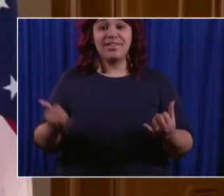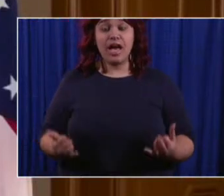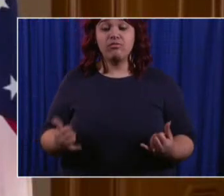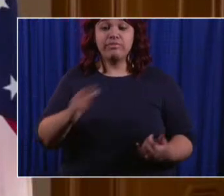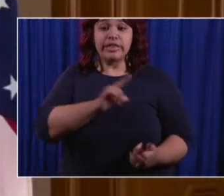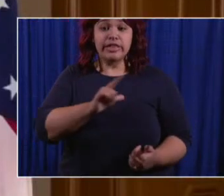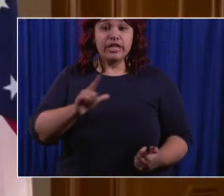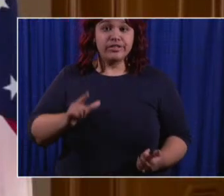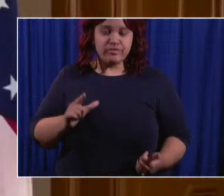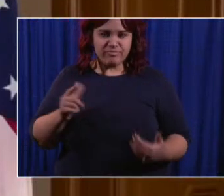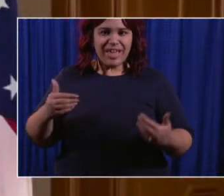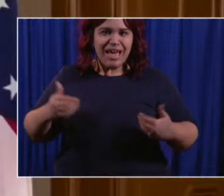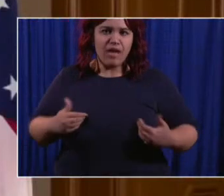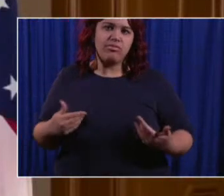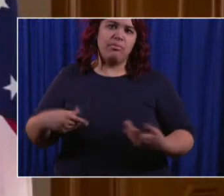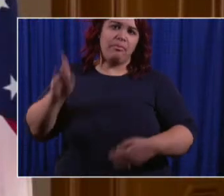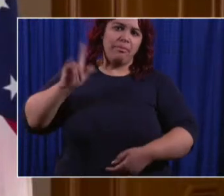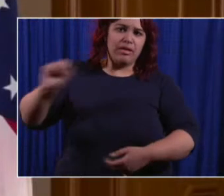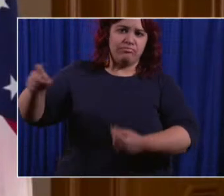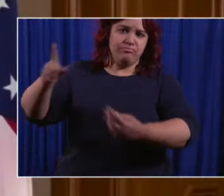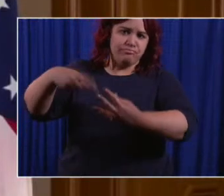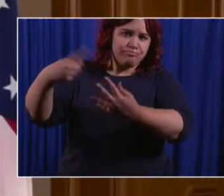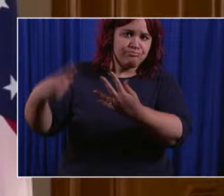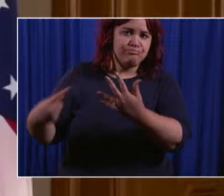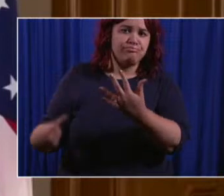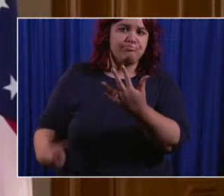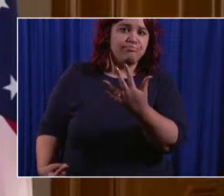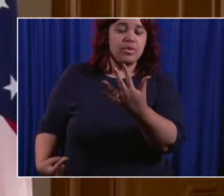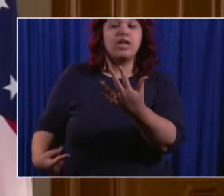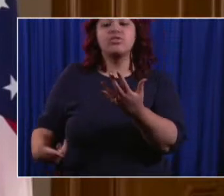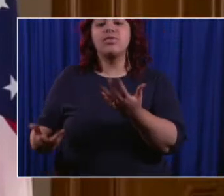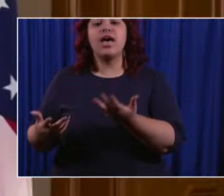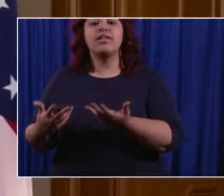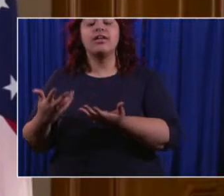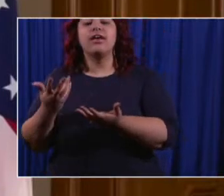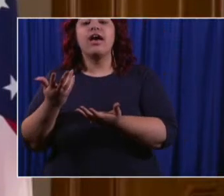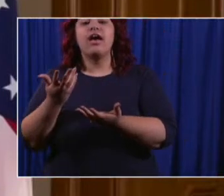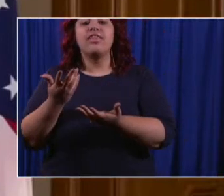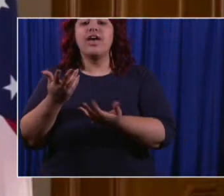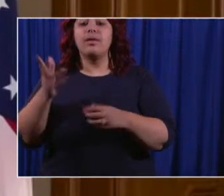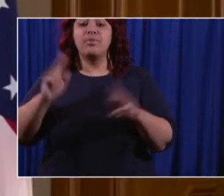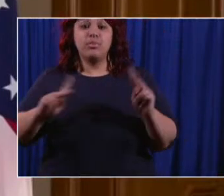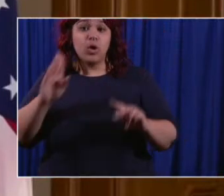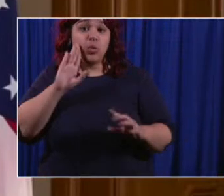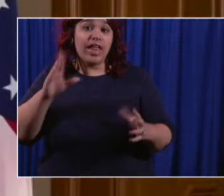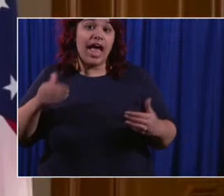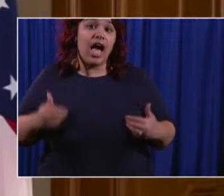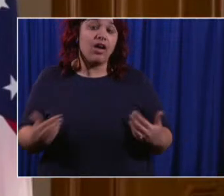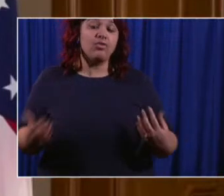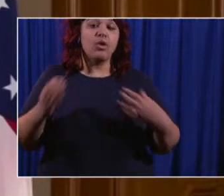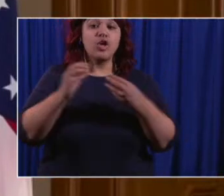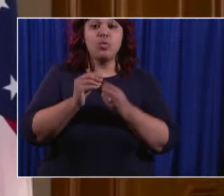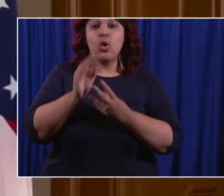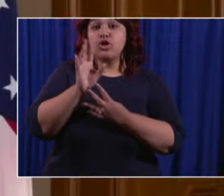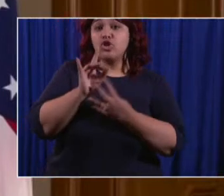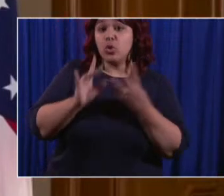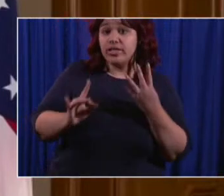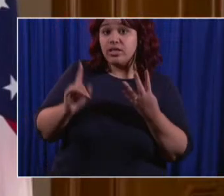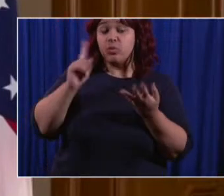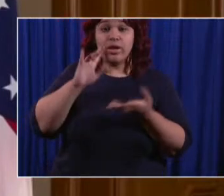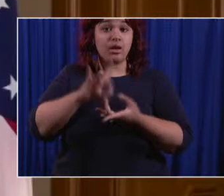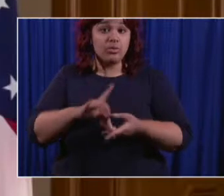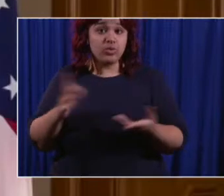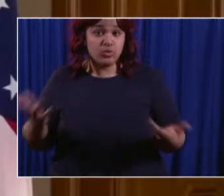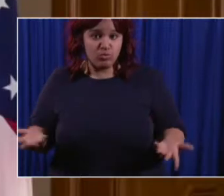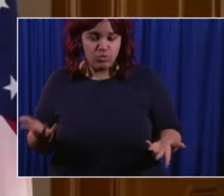to weaken Ohio's vaccine requirements, giving people more choices and more privacy. Given that